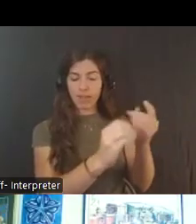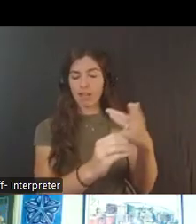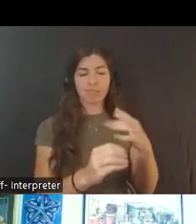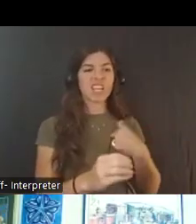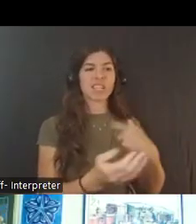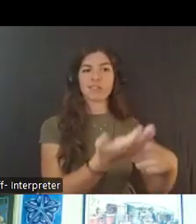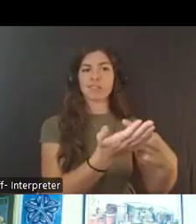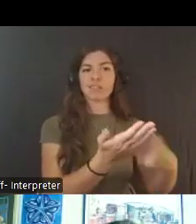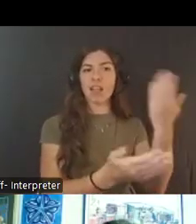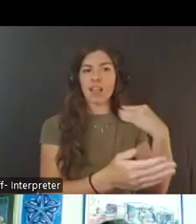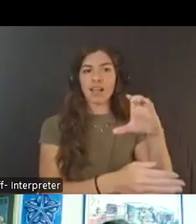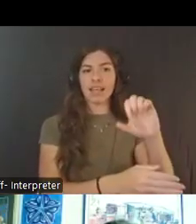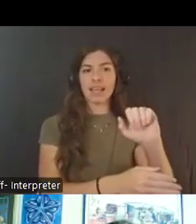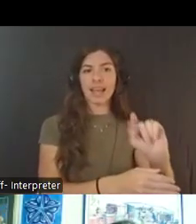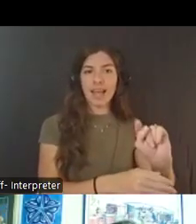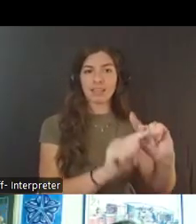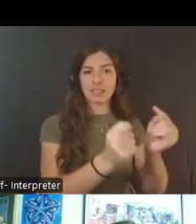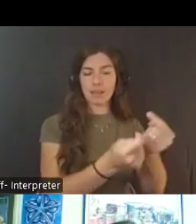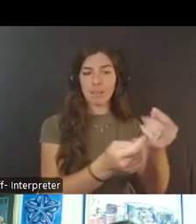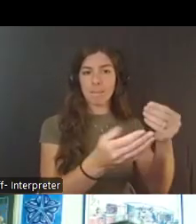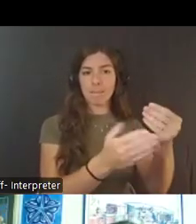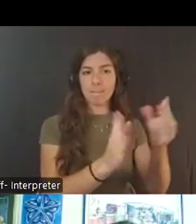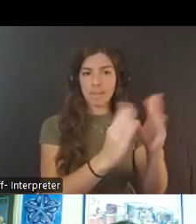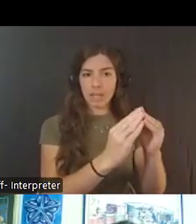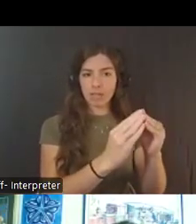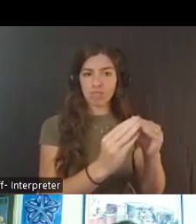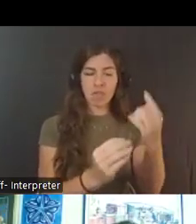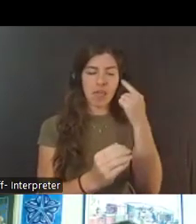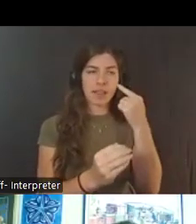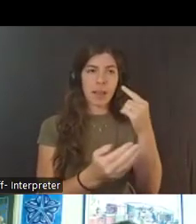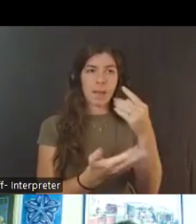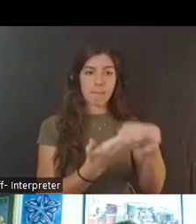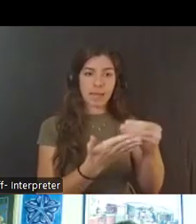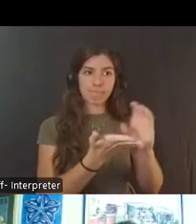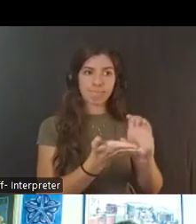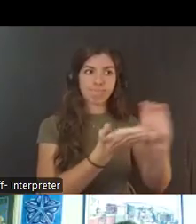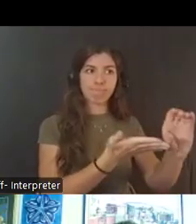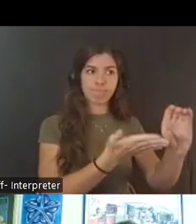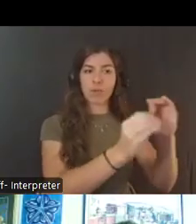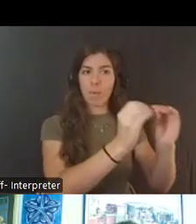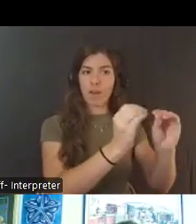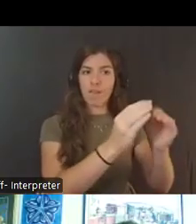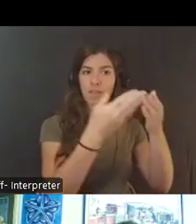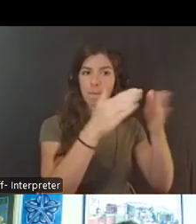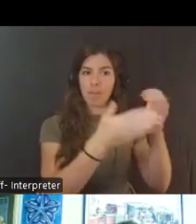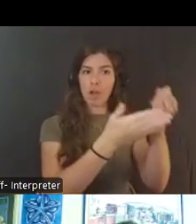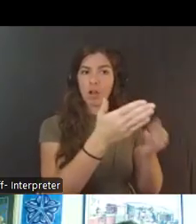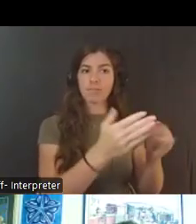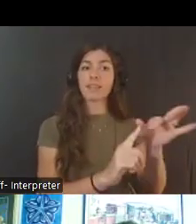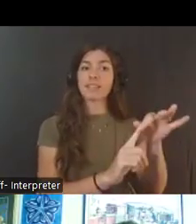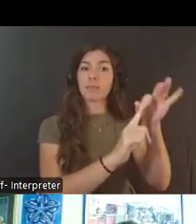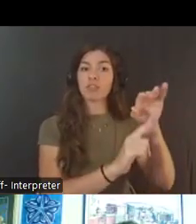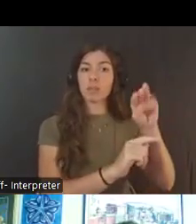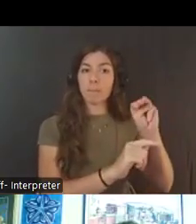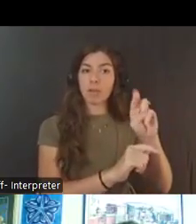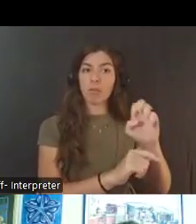last CAT team meeting, I think like putting money towards the repair of public art, especially murals, it's really important to